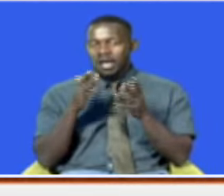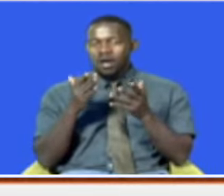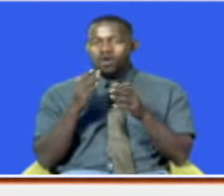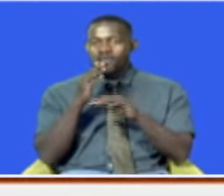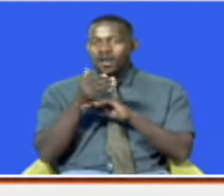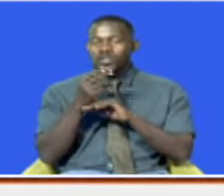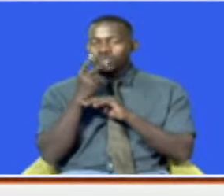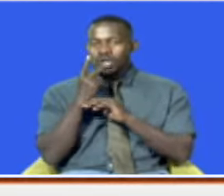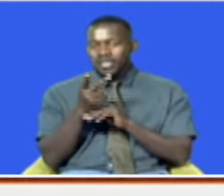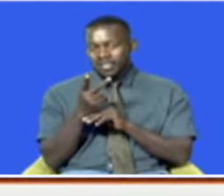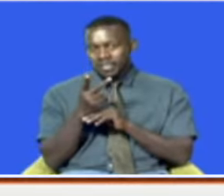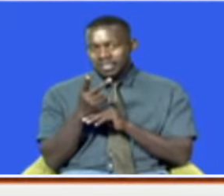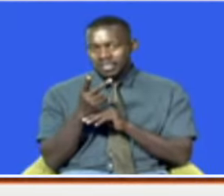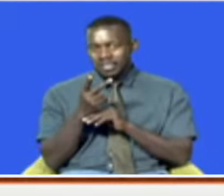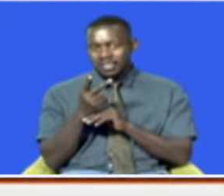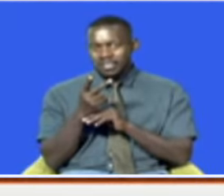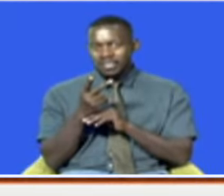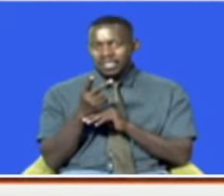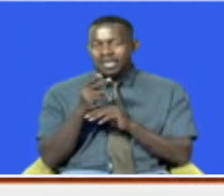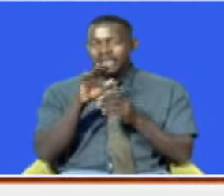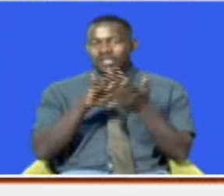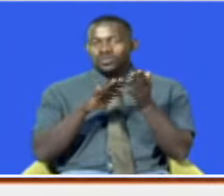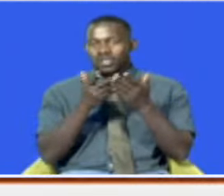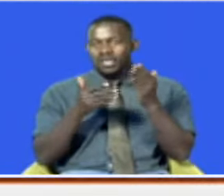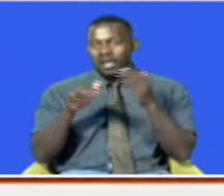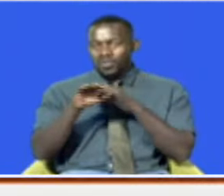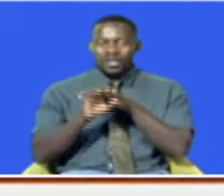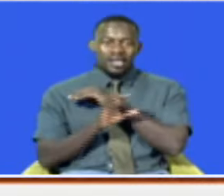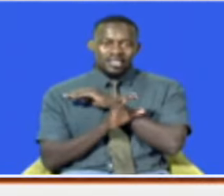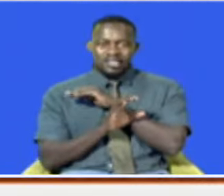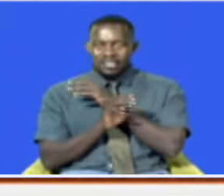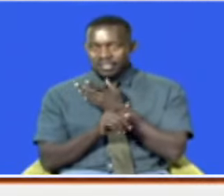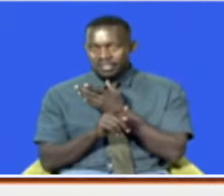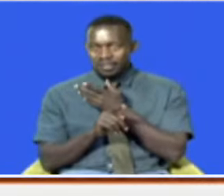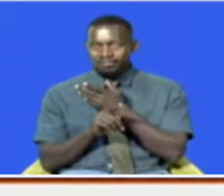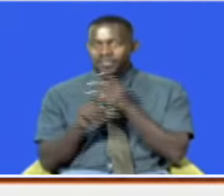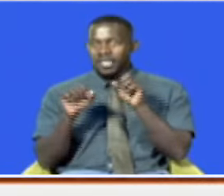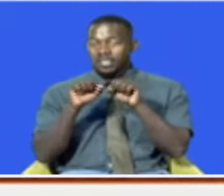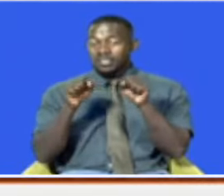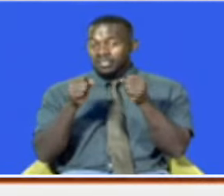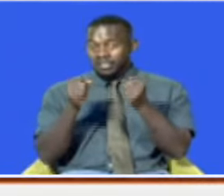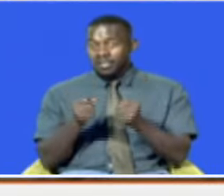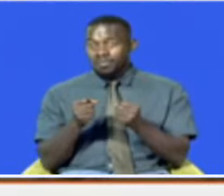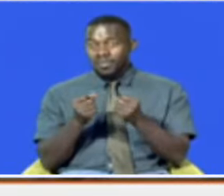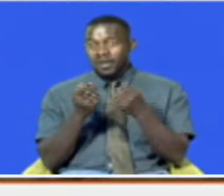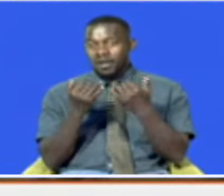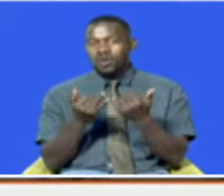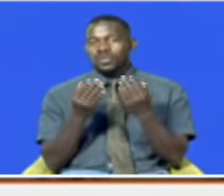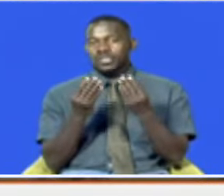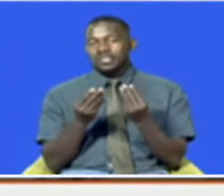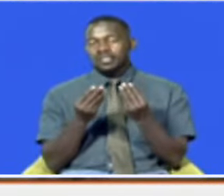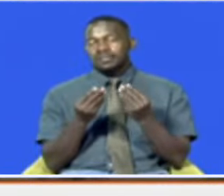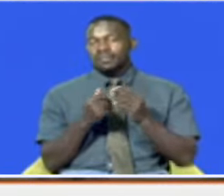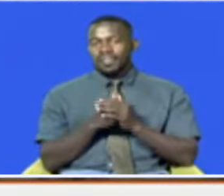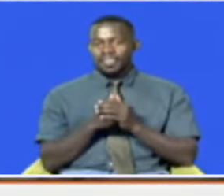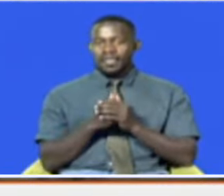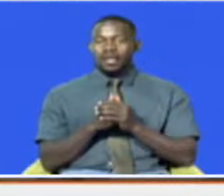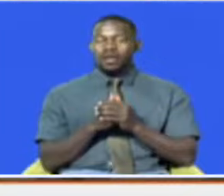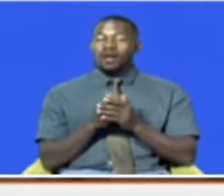care networks across the country, the referral system becomes quite easy. Currently,